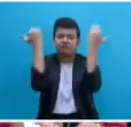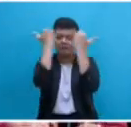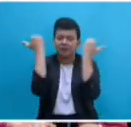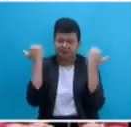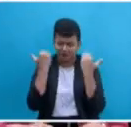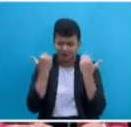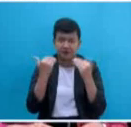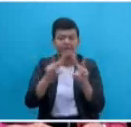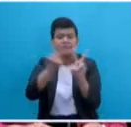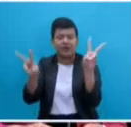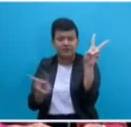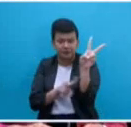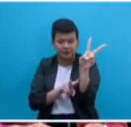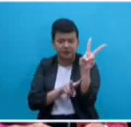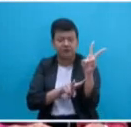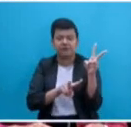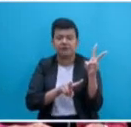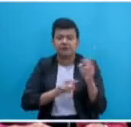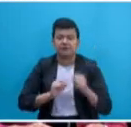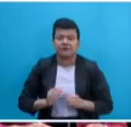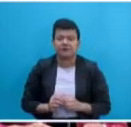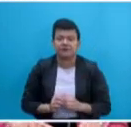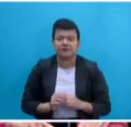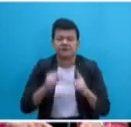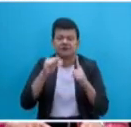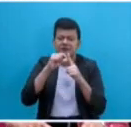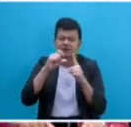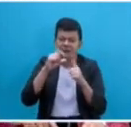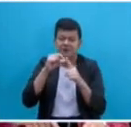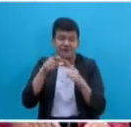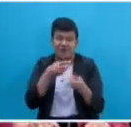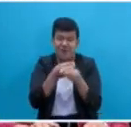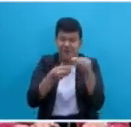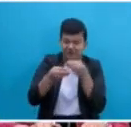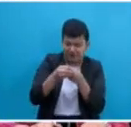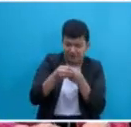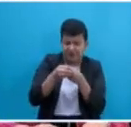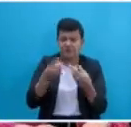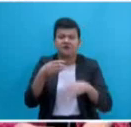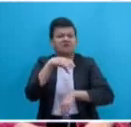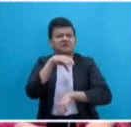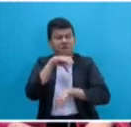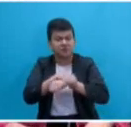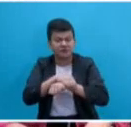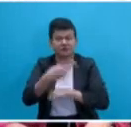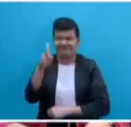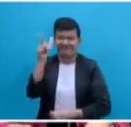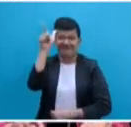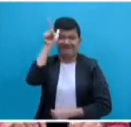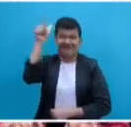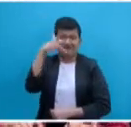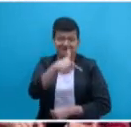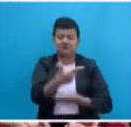Justice Kamal Kumar, with the Fiji DPP and Commissioner of Police, among others. While Fiji agreed with many of the recommendations and the